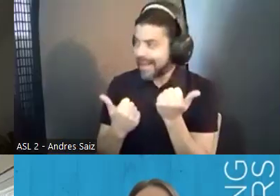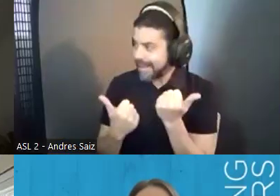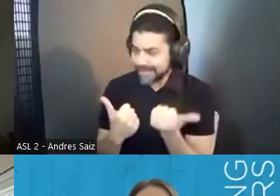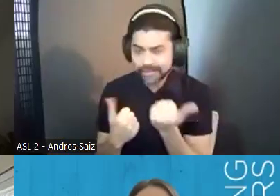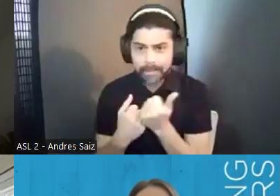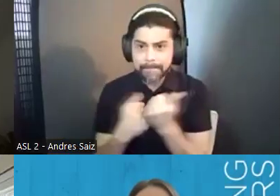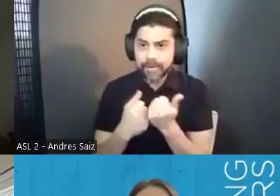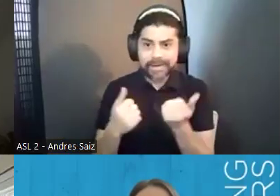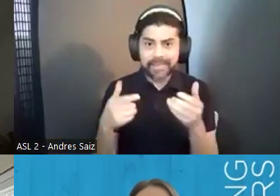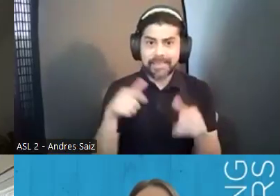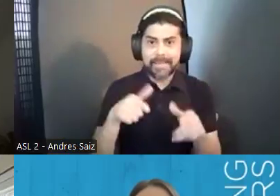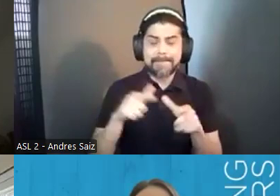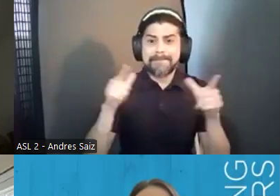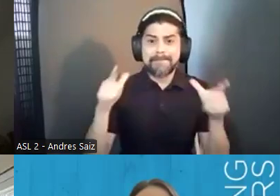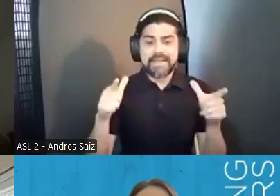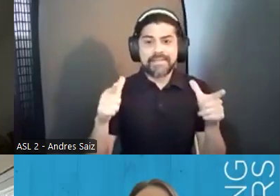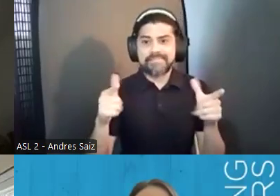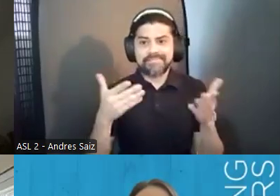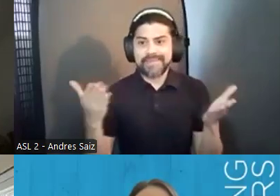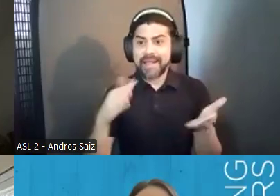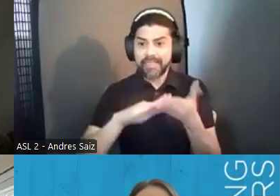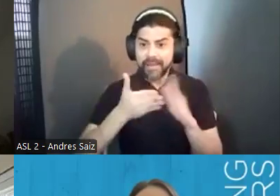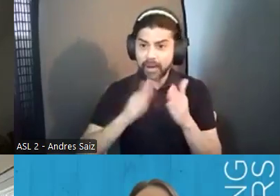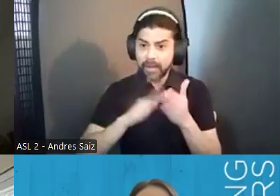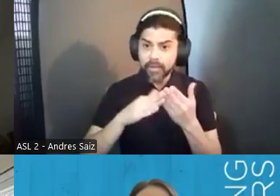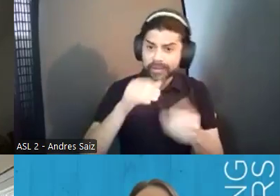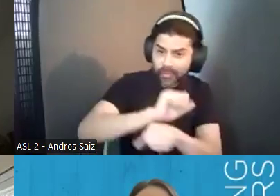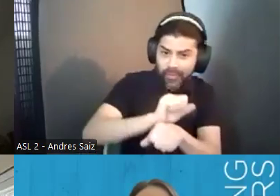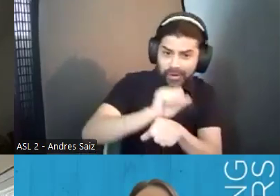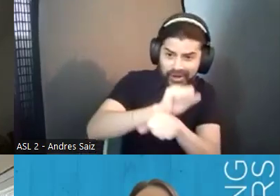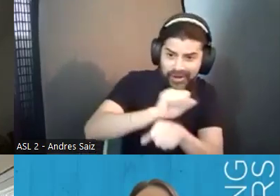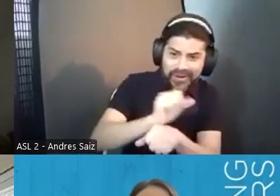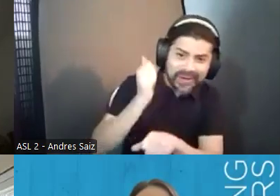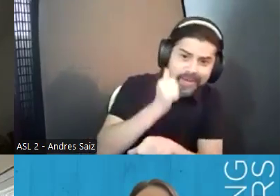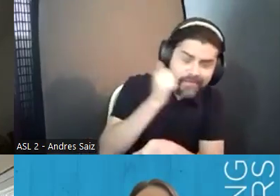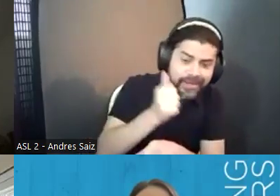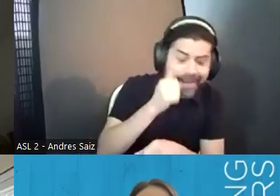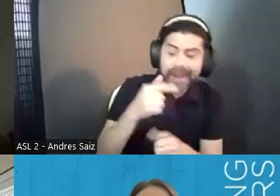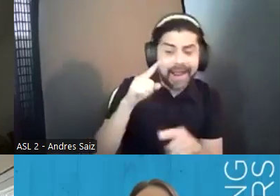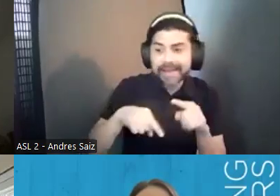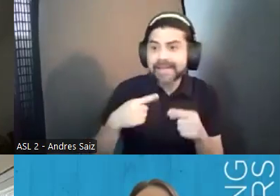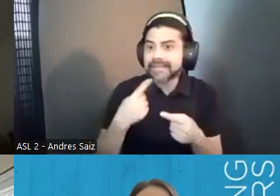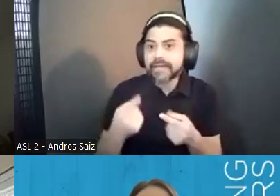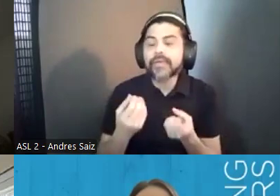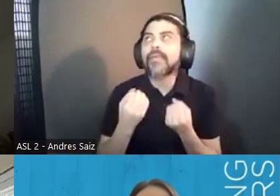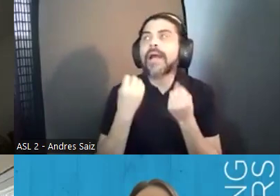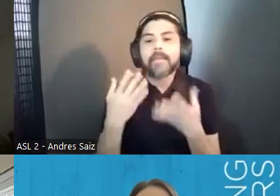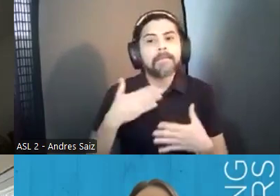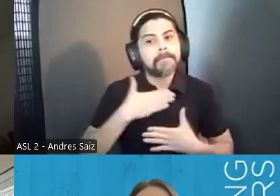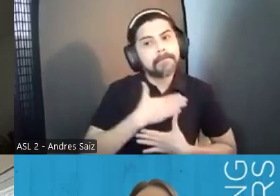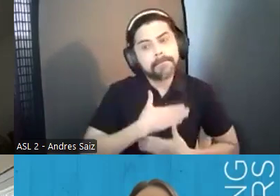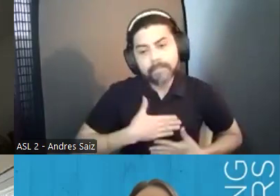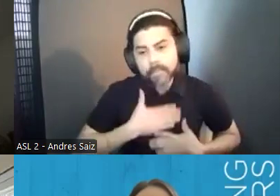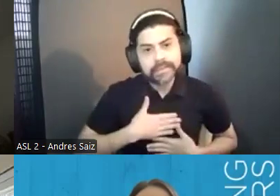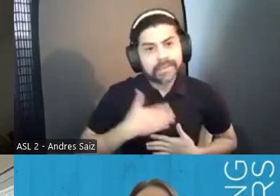and for the work that you're doing in community every day. It's more needed than ever, and I can't tell you we're these are difficult times, for both